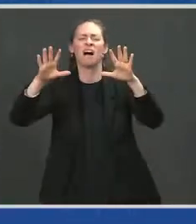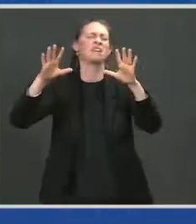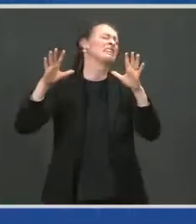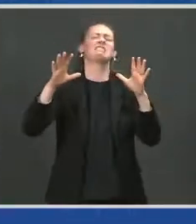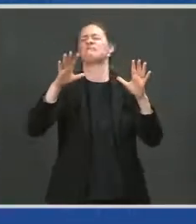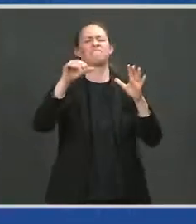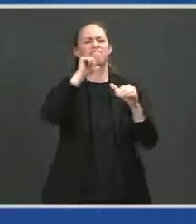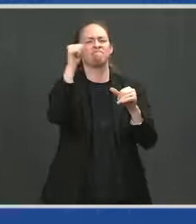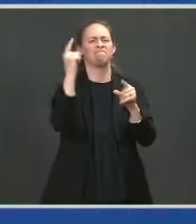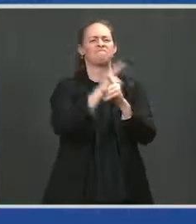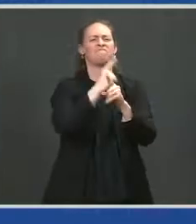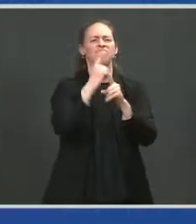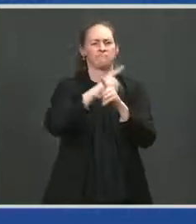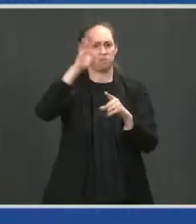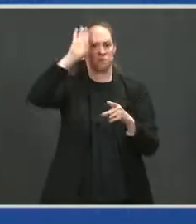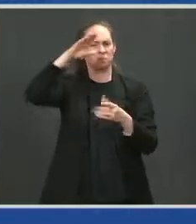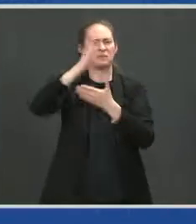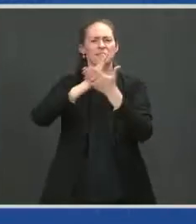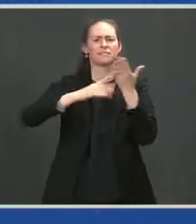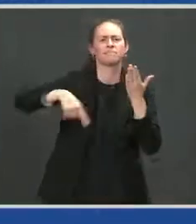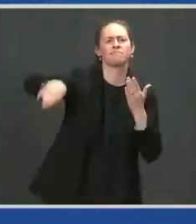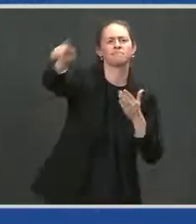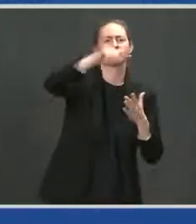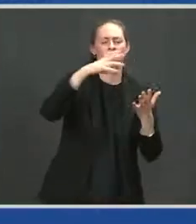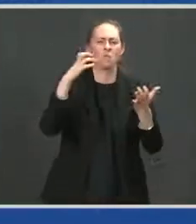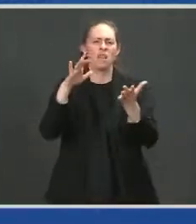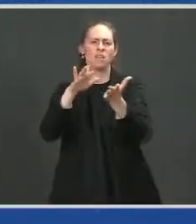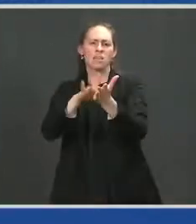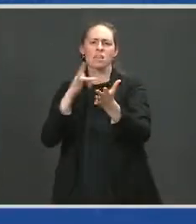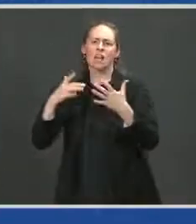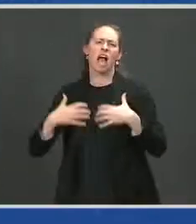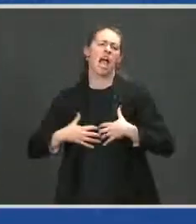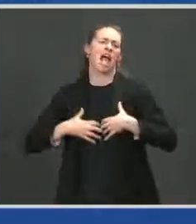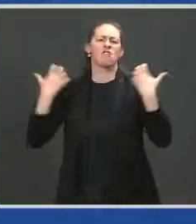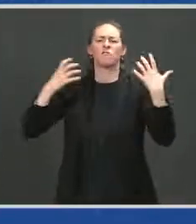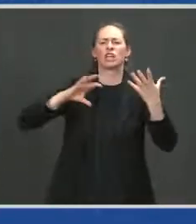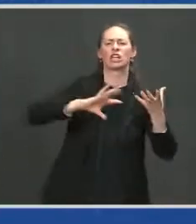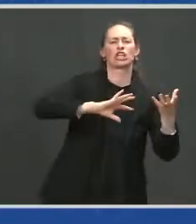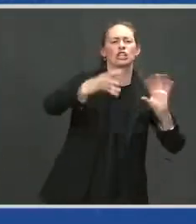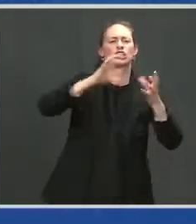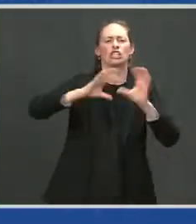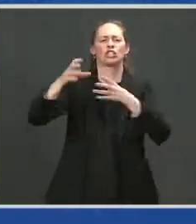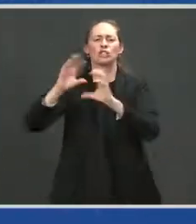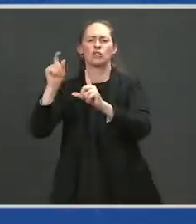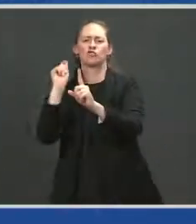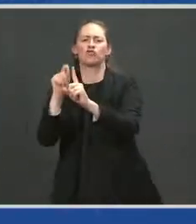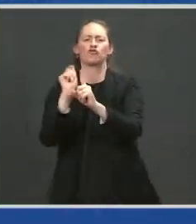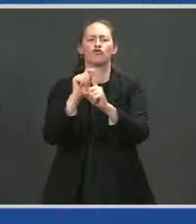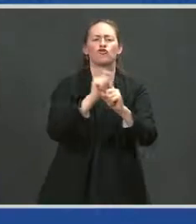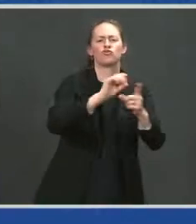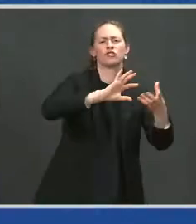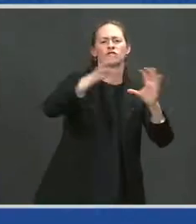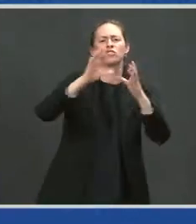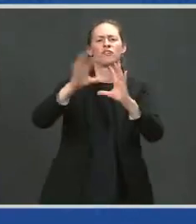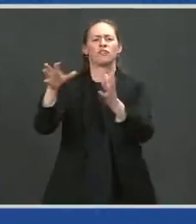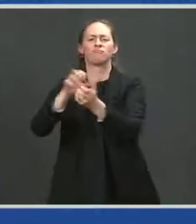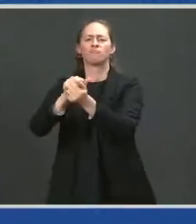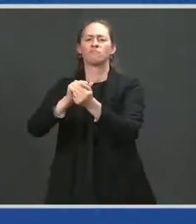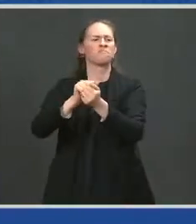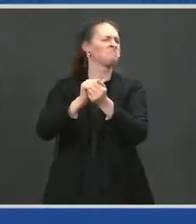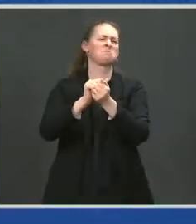seek to exploit the raw emotions of the moment, agitators and extremists who have no interest in social